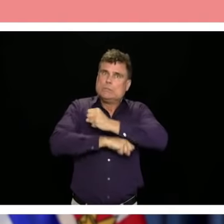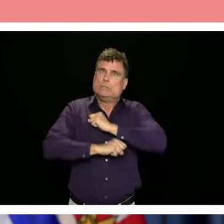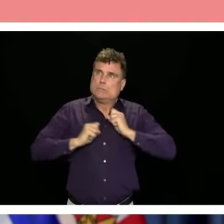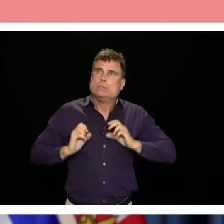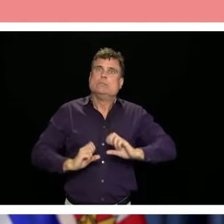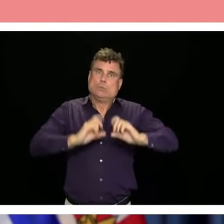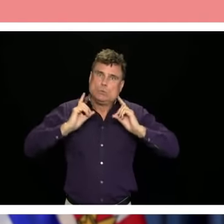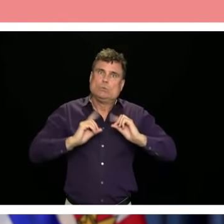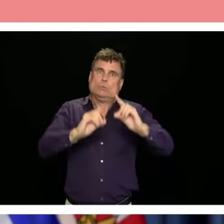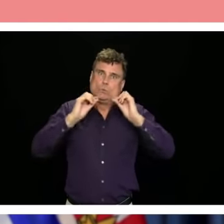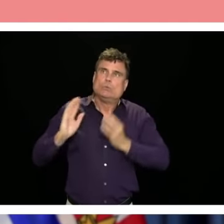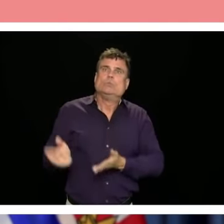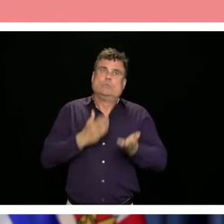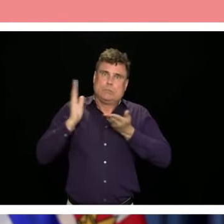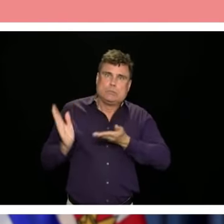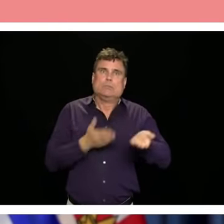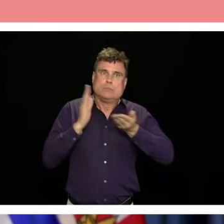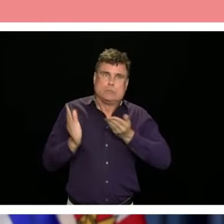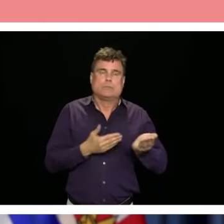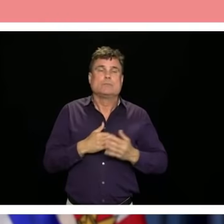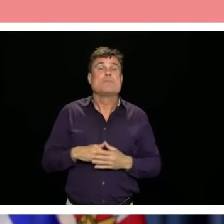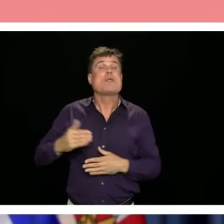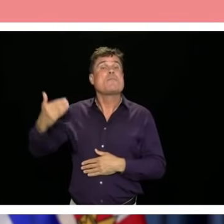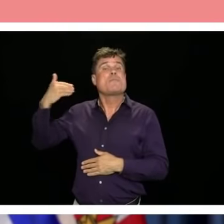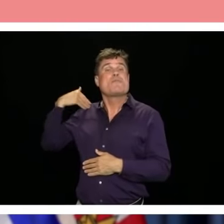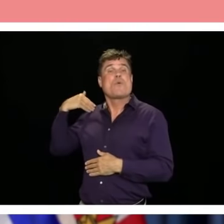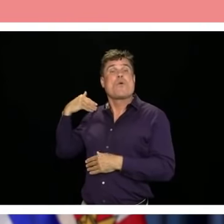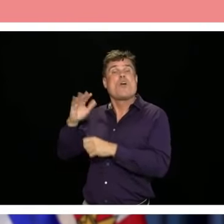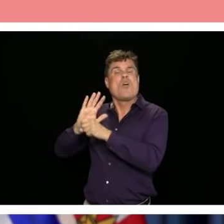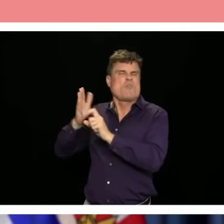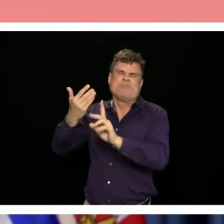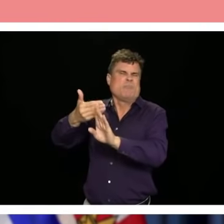3,961 surgeries. This week, the number of surgeries was